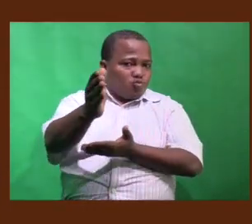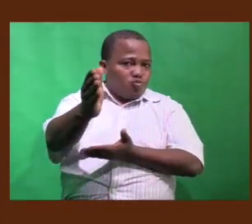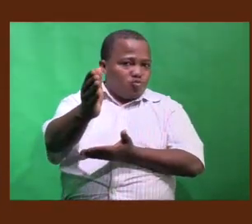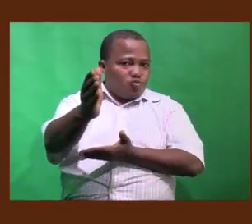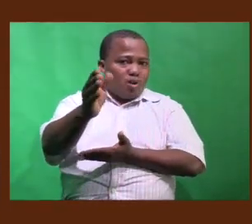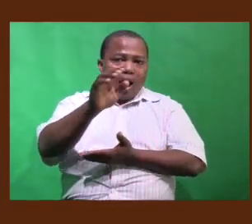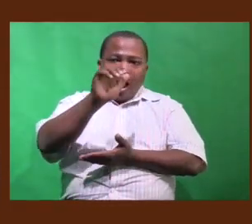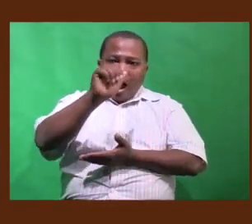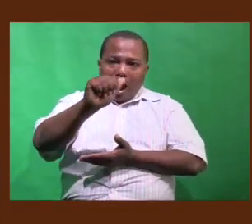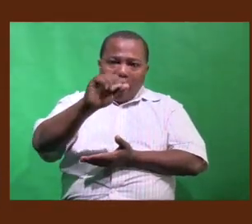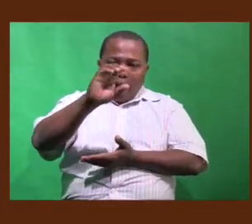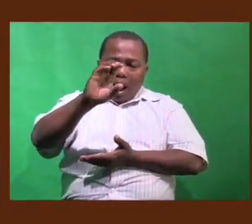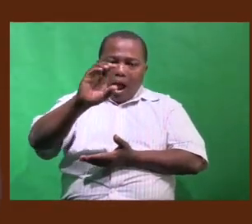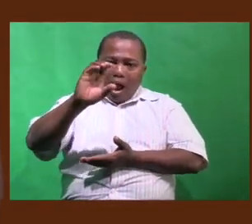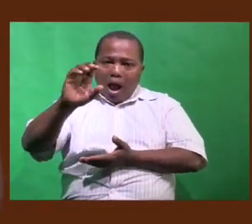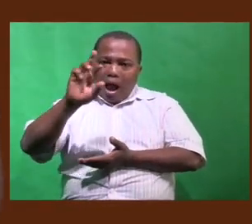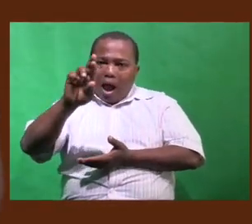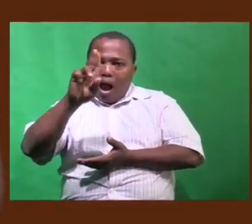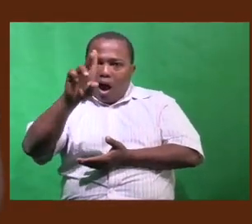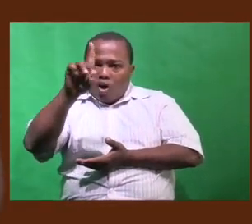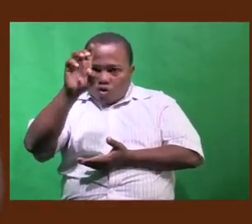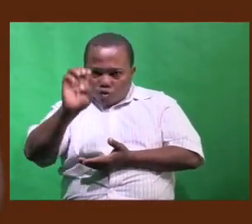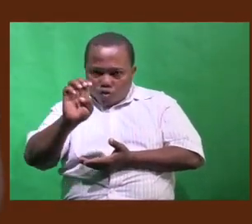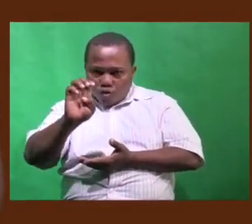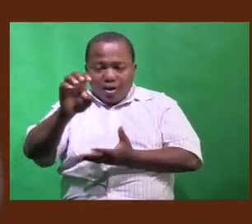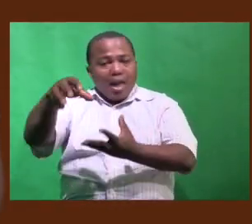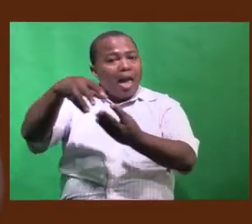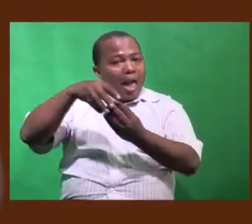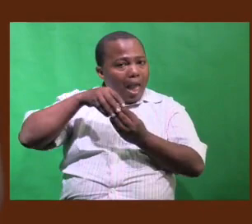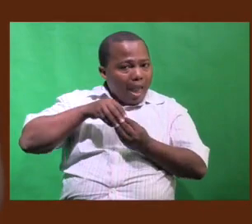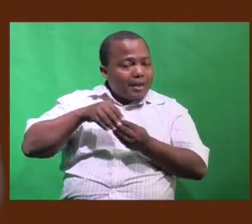accrued and prepaid.